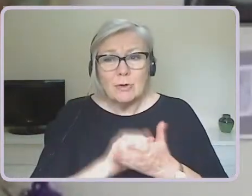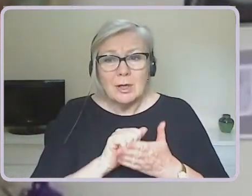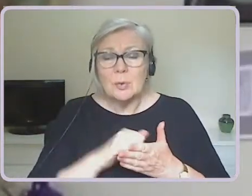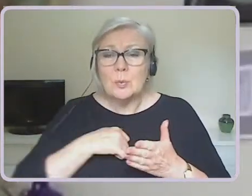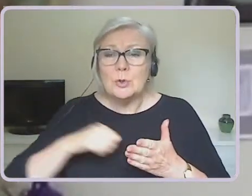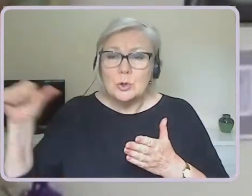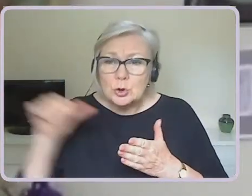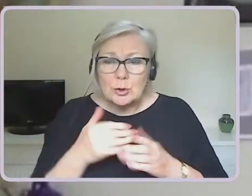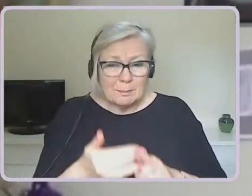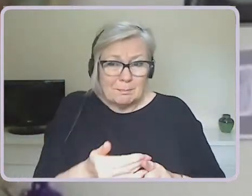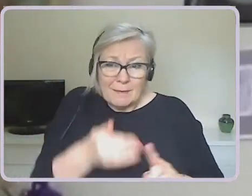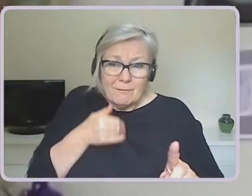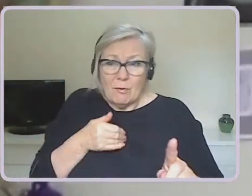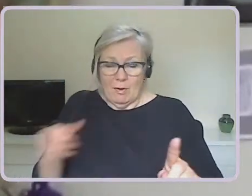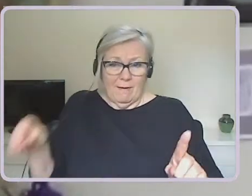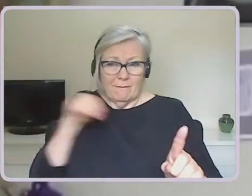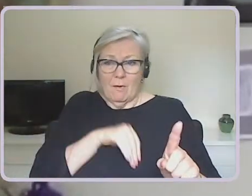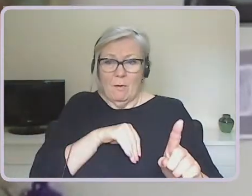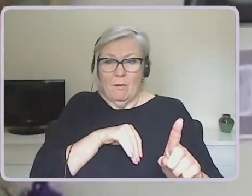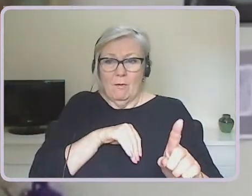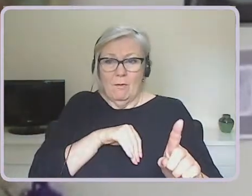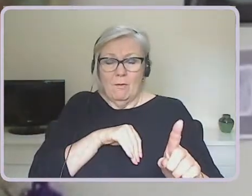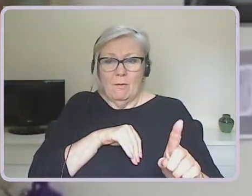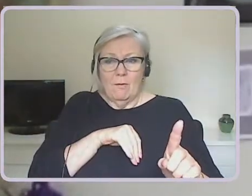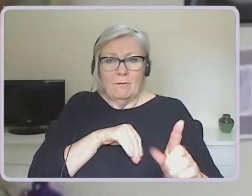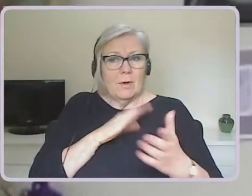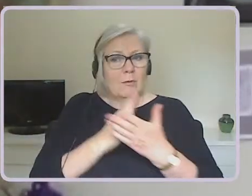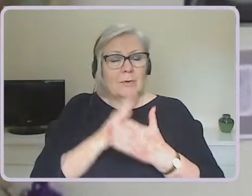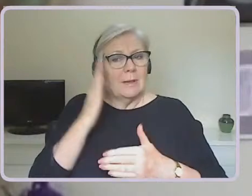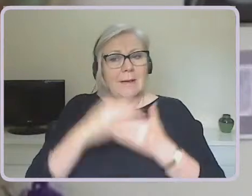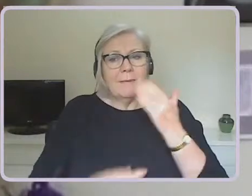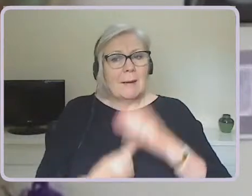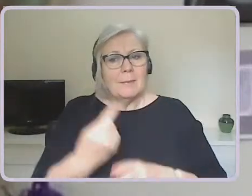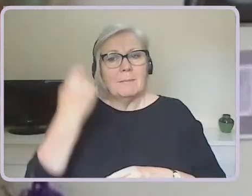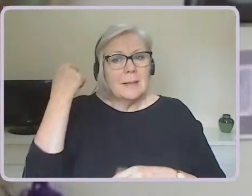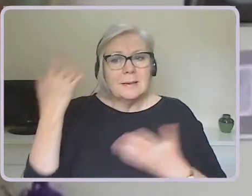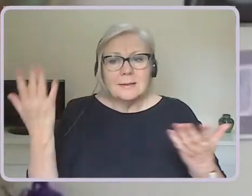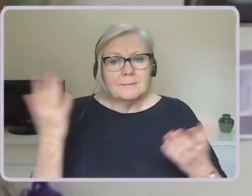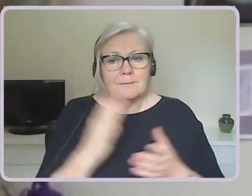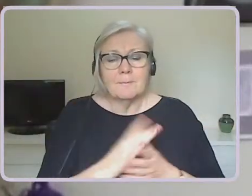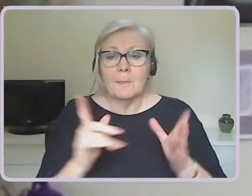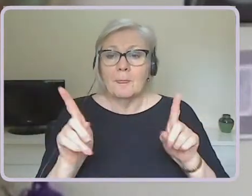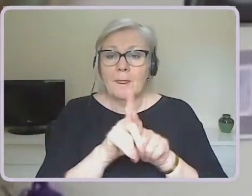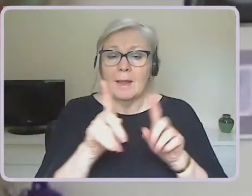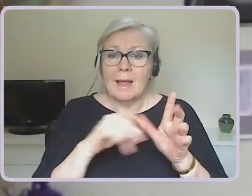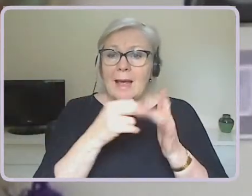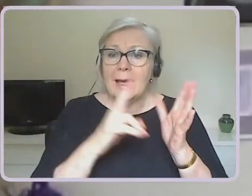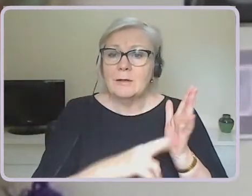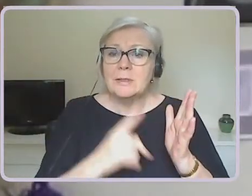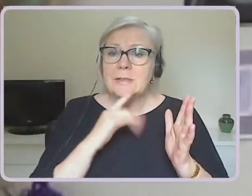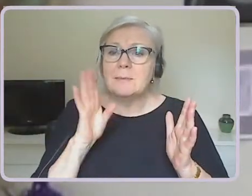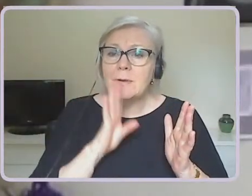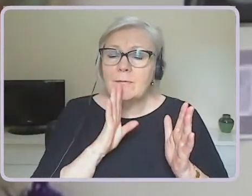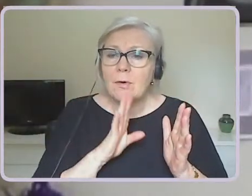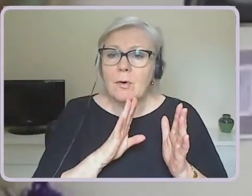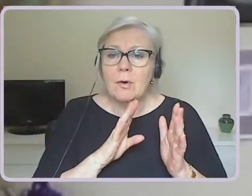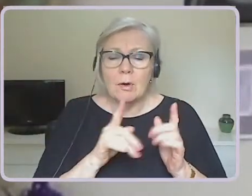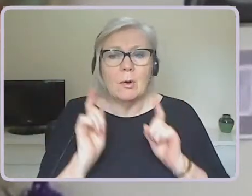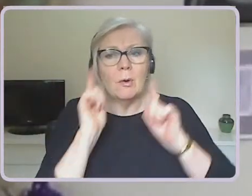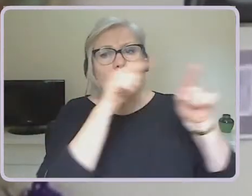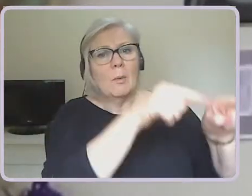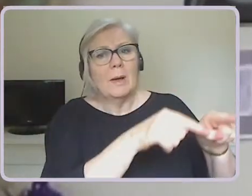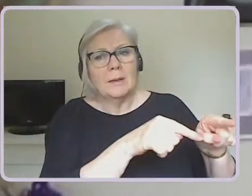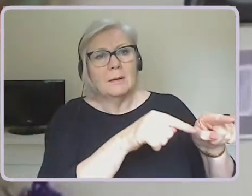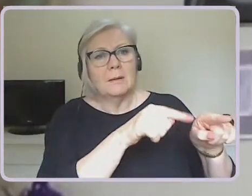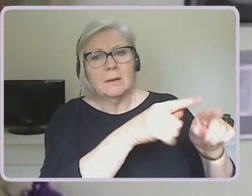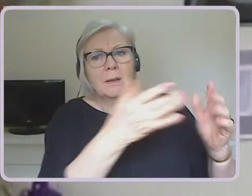things, and traditionally it hasn't happened. Even what Adrian has mentioned about having accessible relief centres